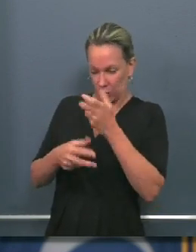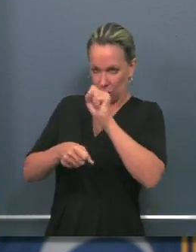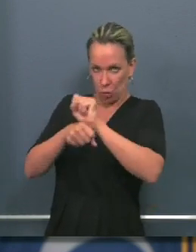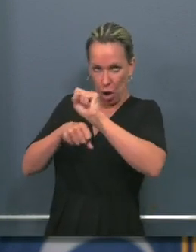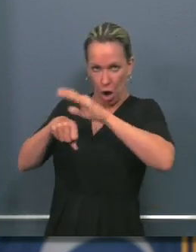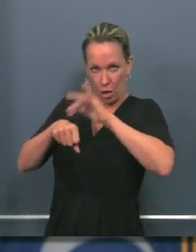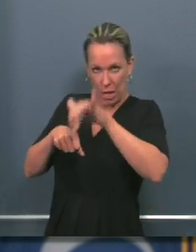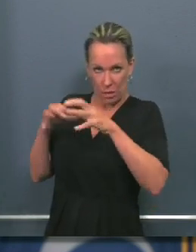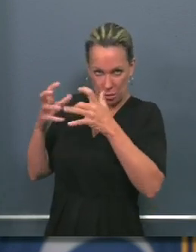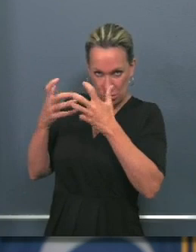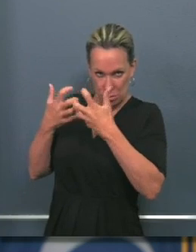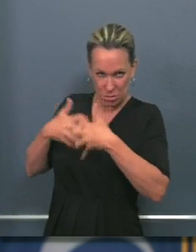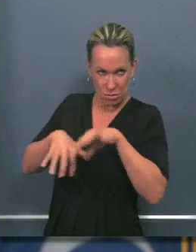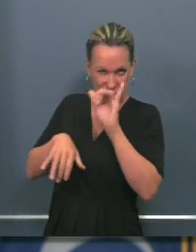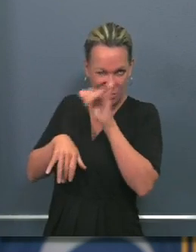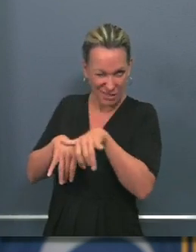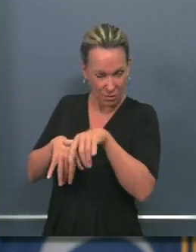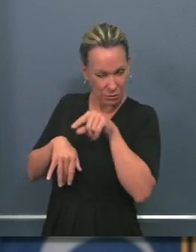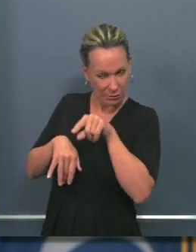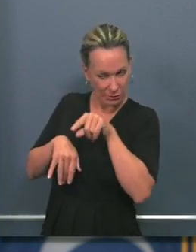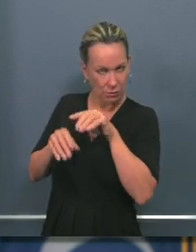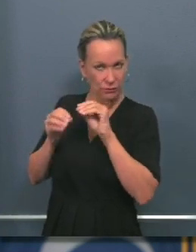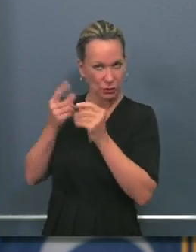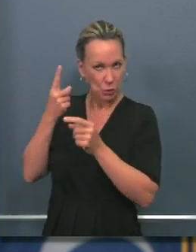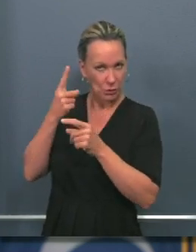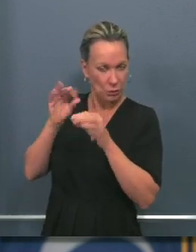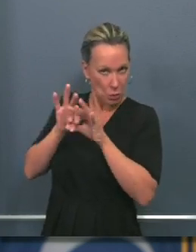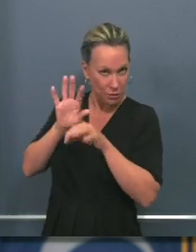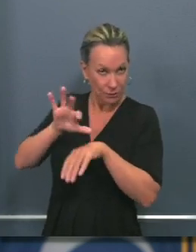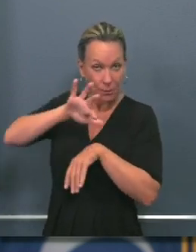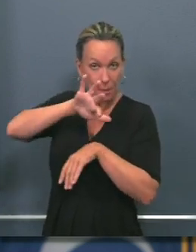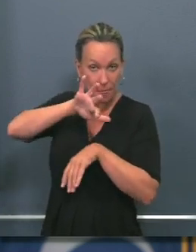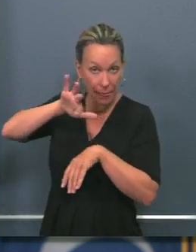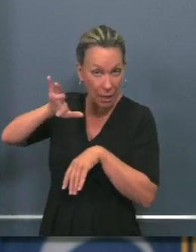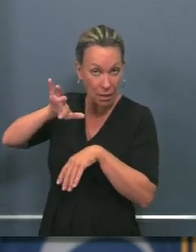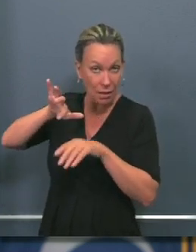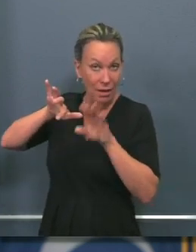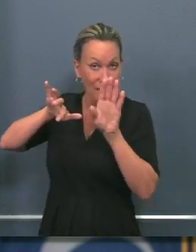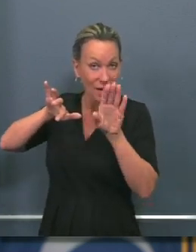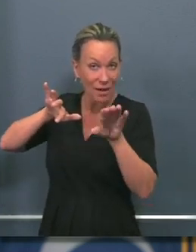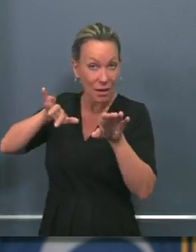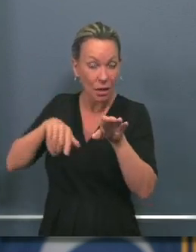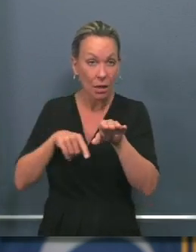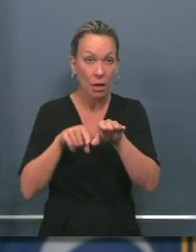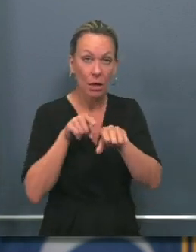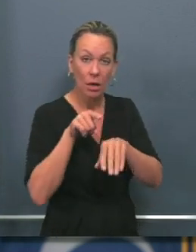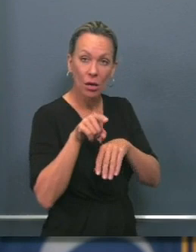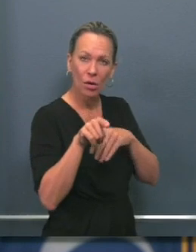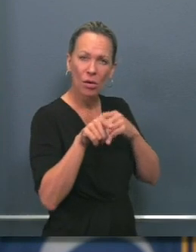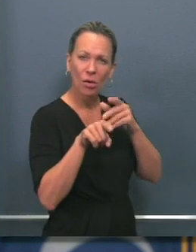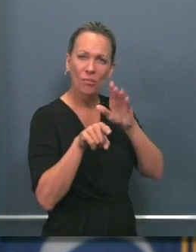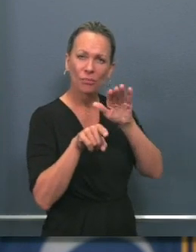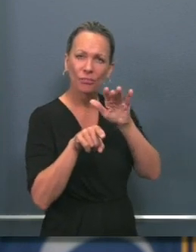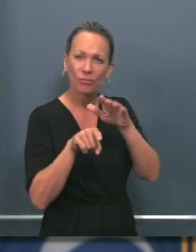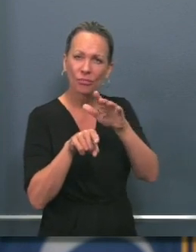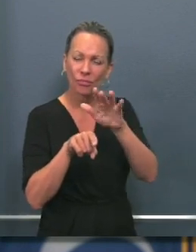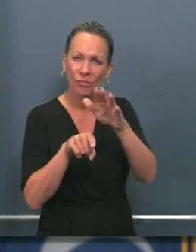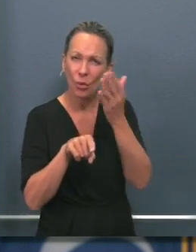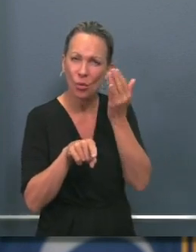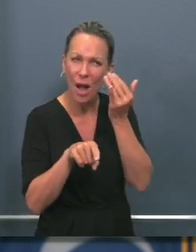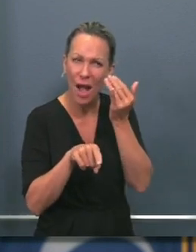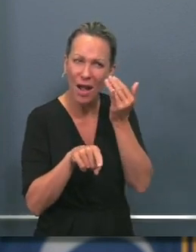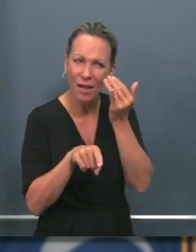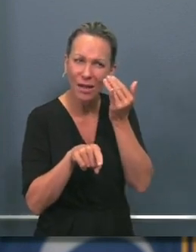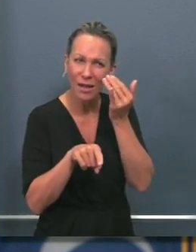one. Number two, as it relates to the regional variants that we're putting out today, it is up on our website, COVID-19.ca.gov,